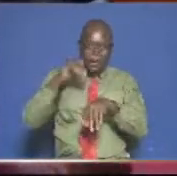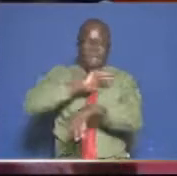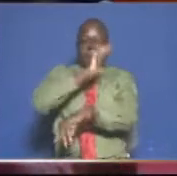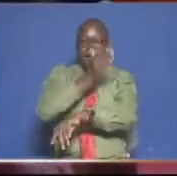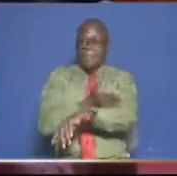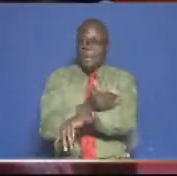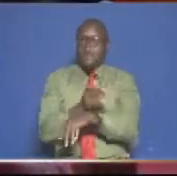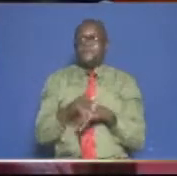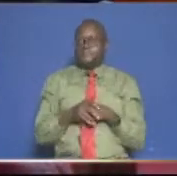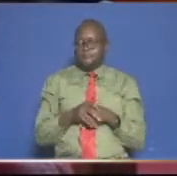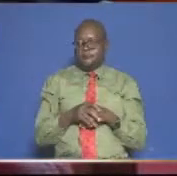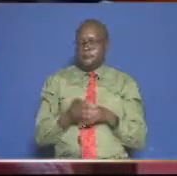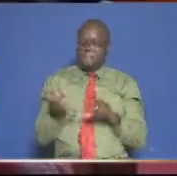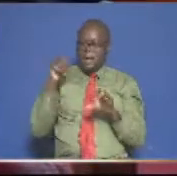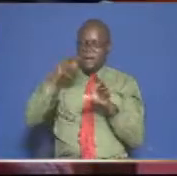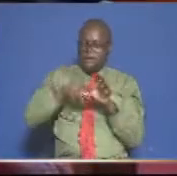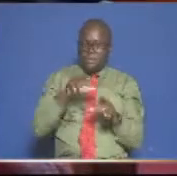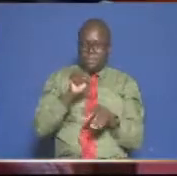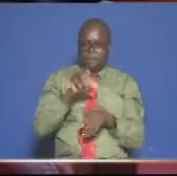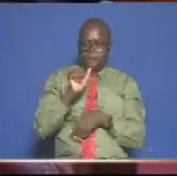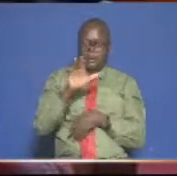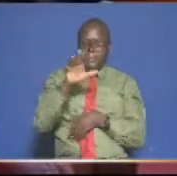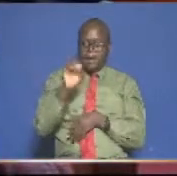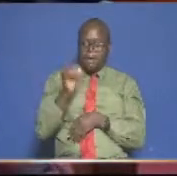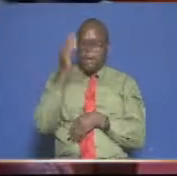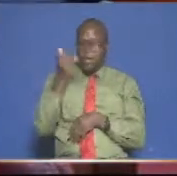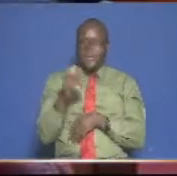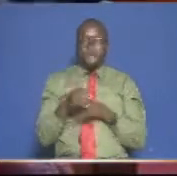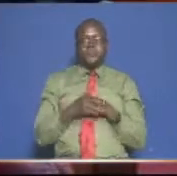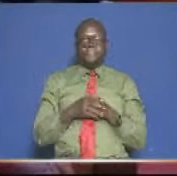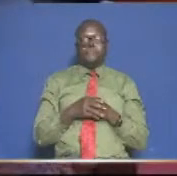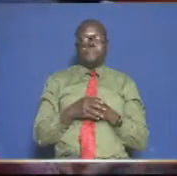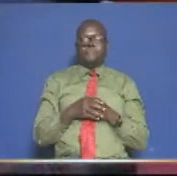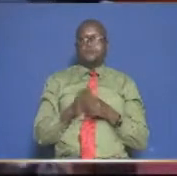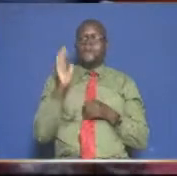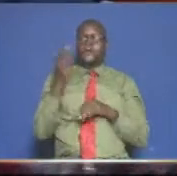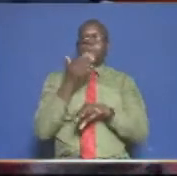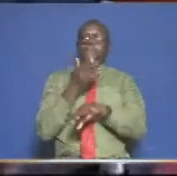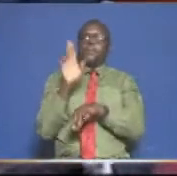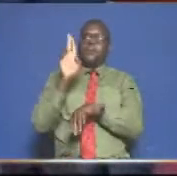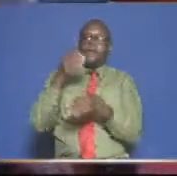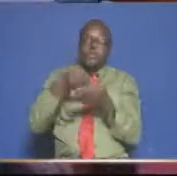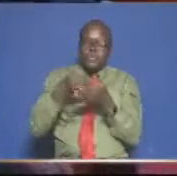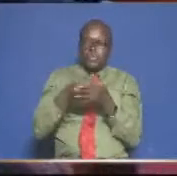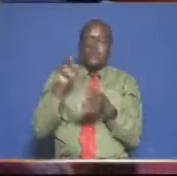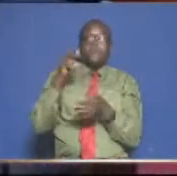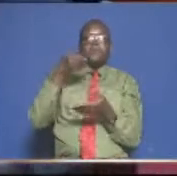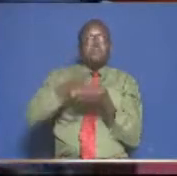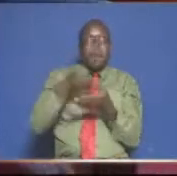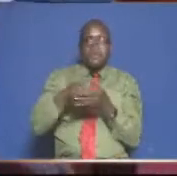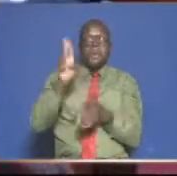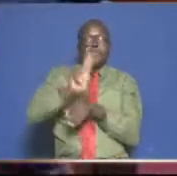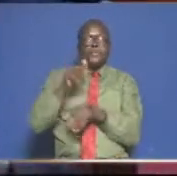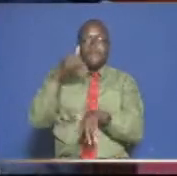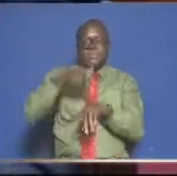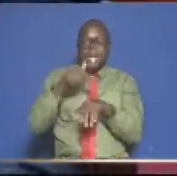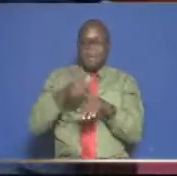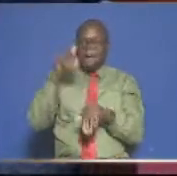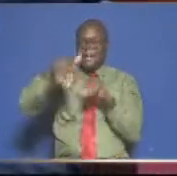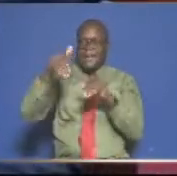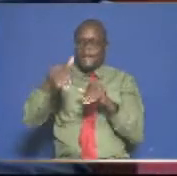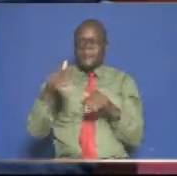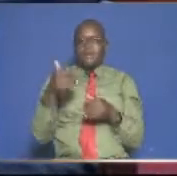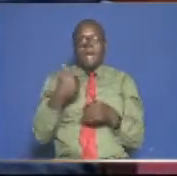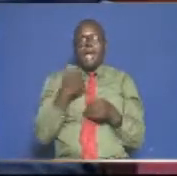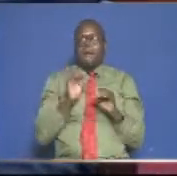joining of the circle was because of Jakoyo. He told you that, you know, you're going to spend money around here, but when the day comes for the elections, you won't have